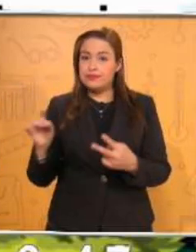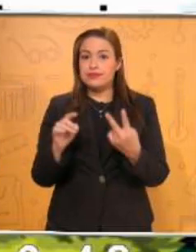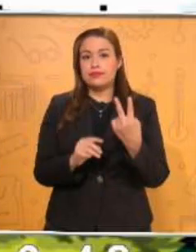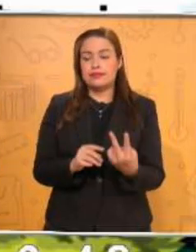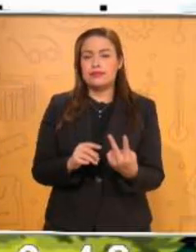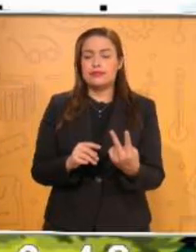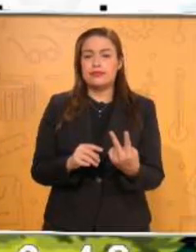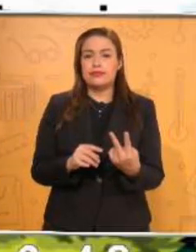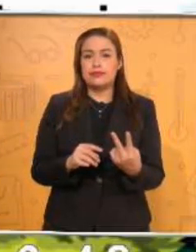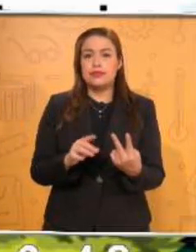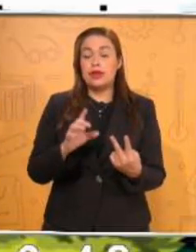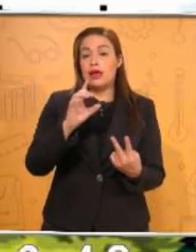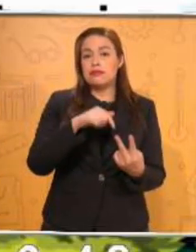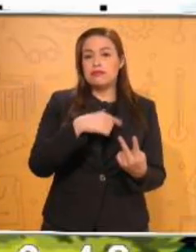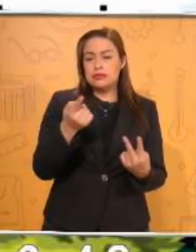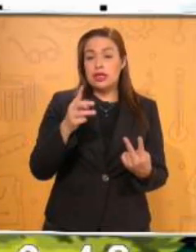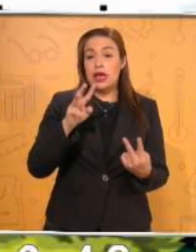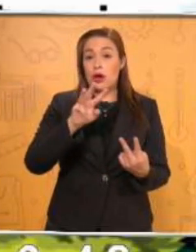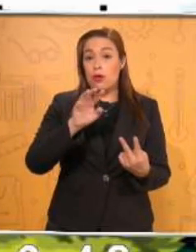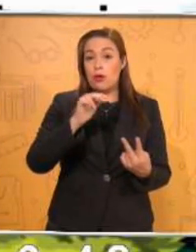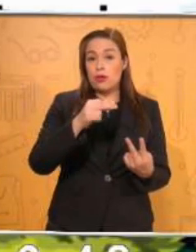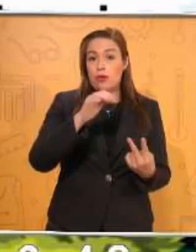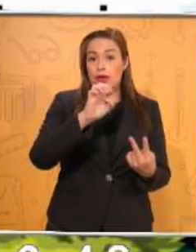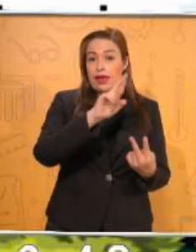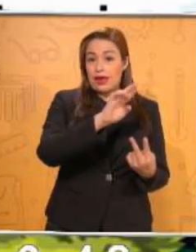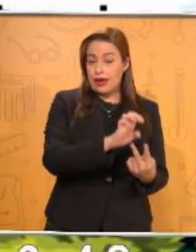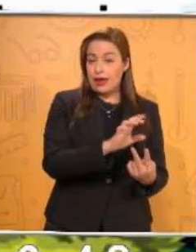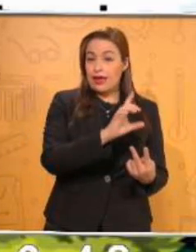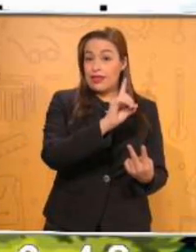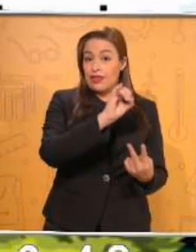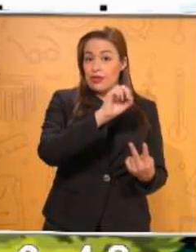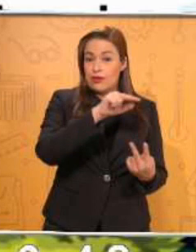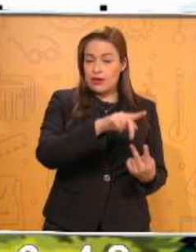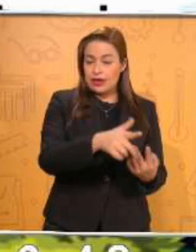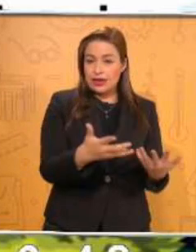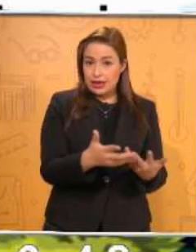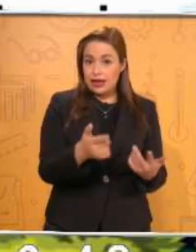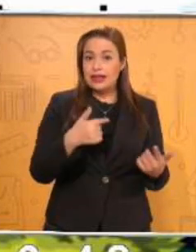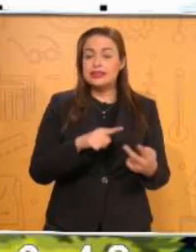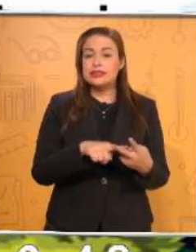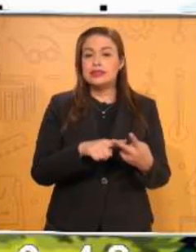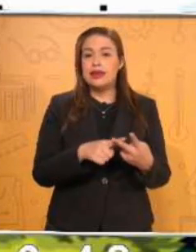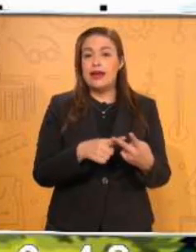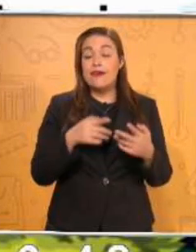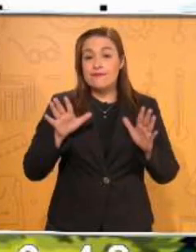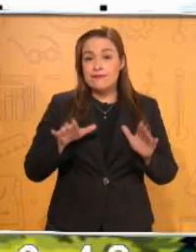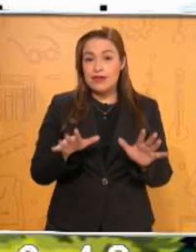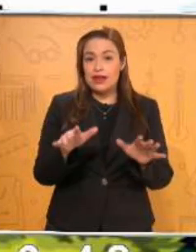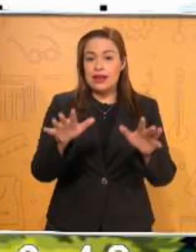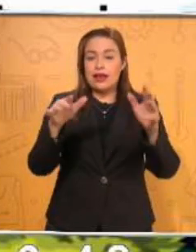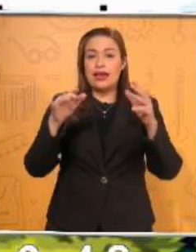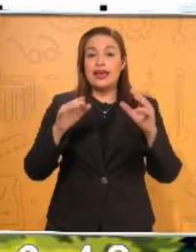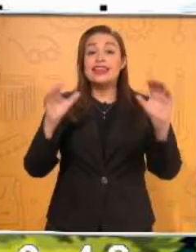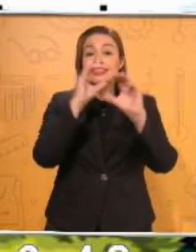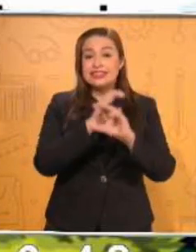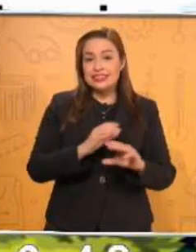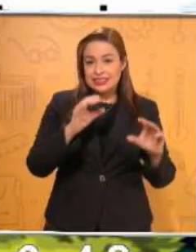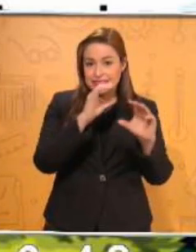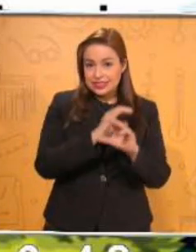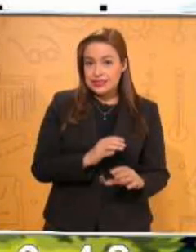We're doing, we're singing, we're flying, you're